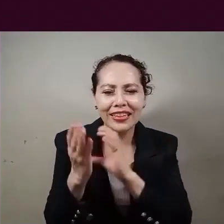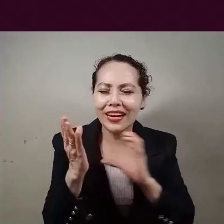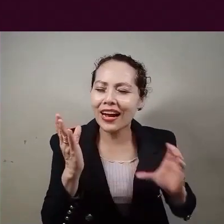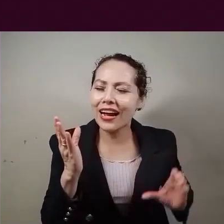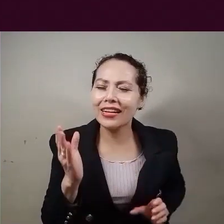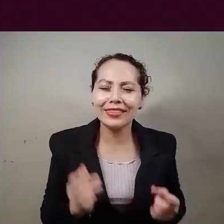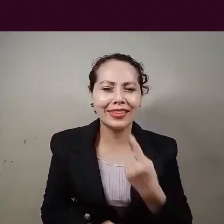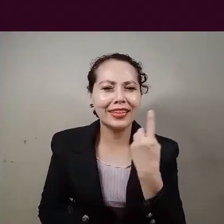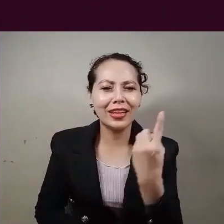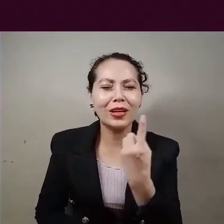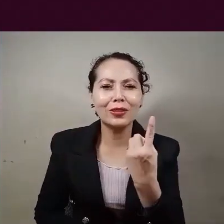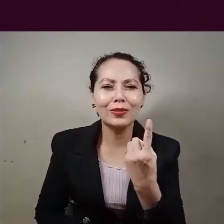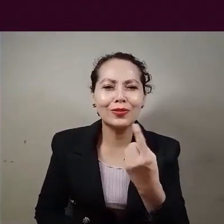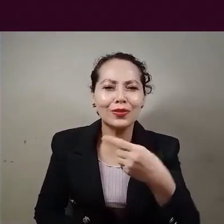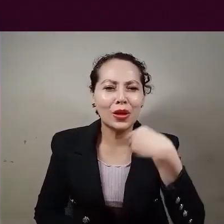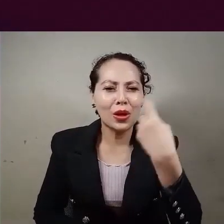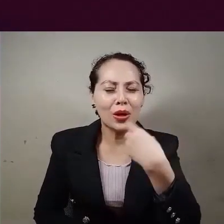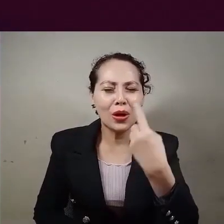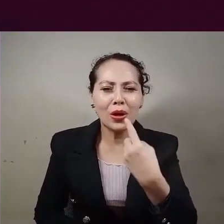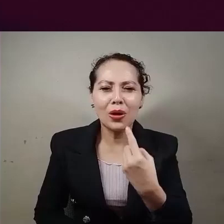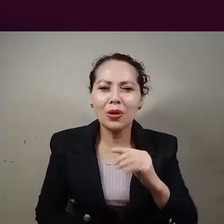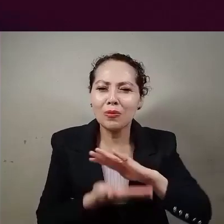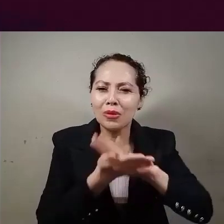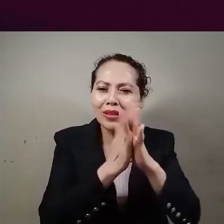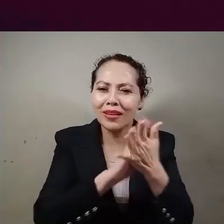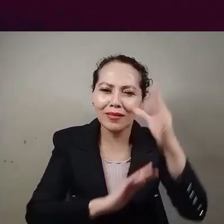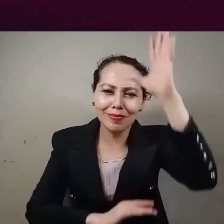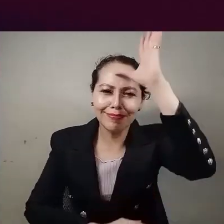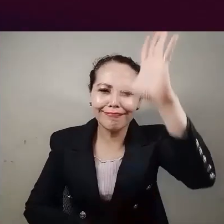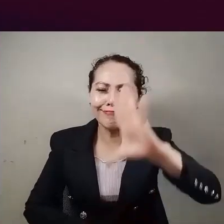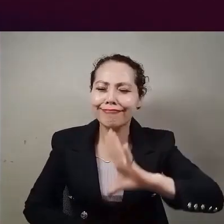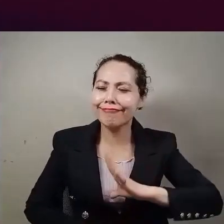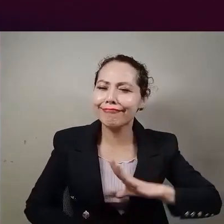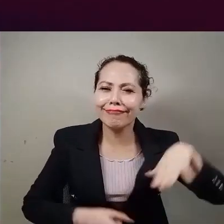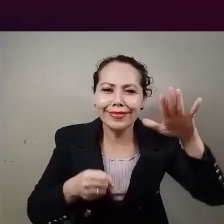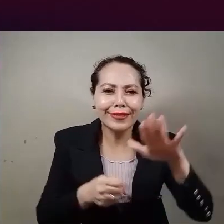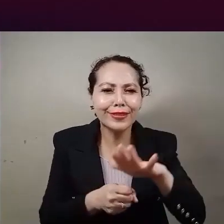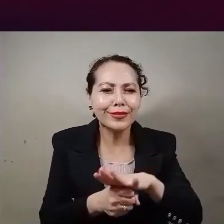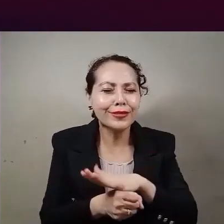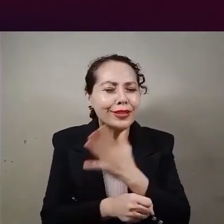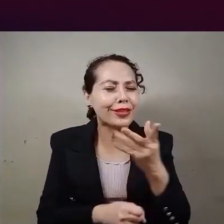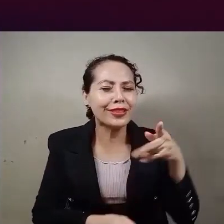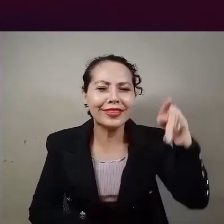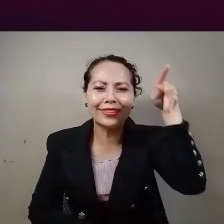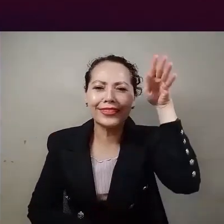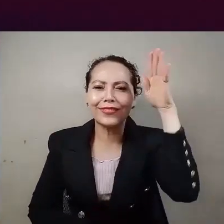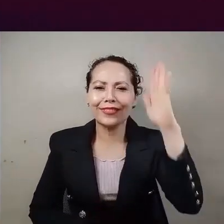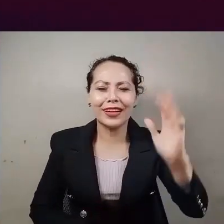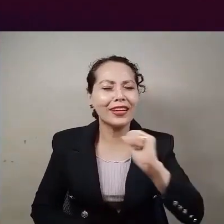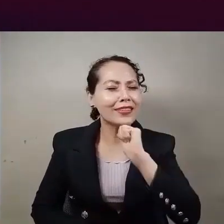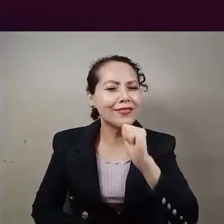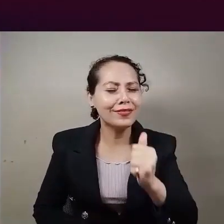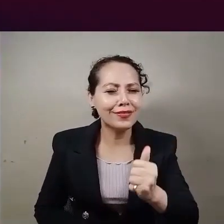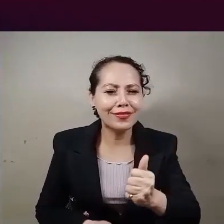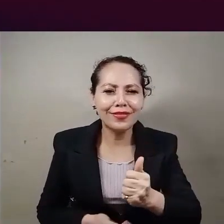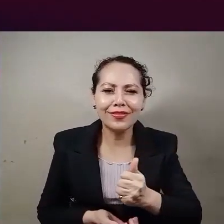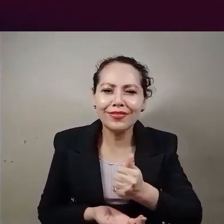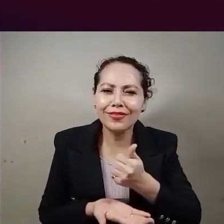stand. Christ alone, took on flesh, fullness of God